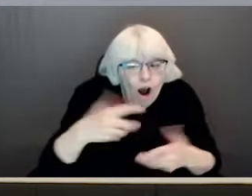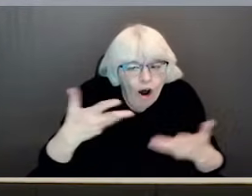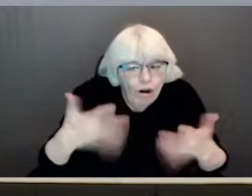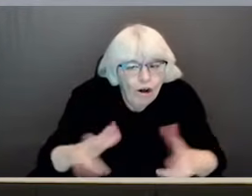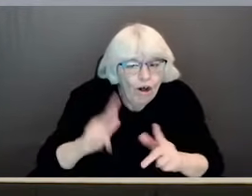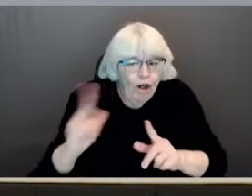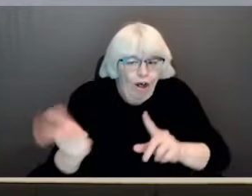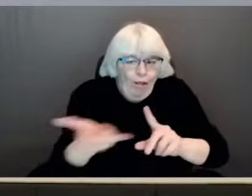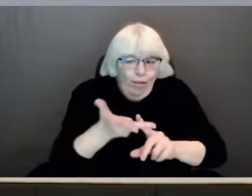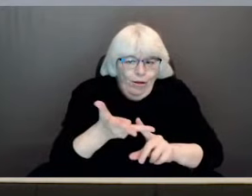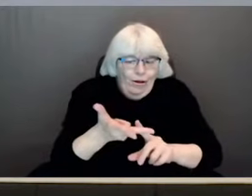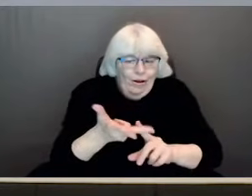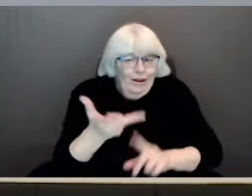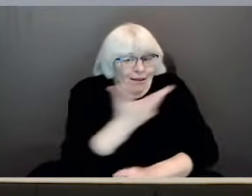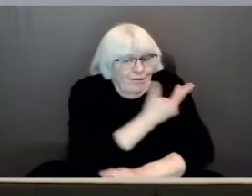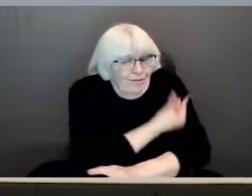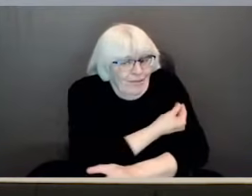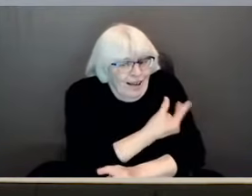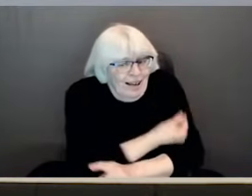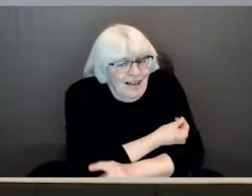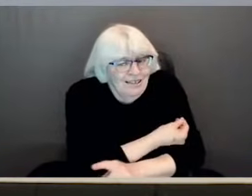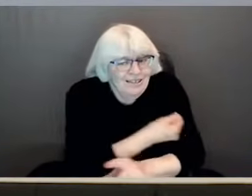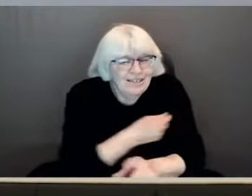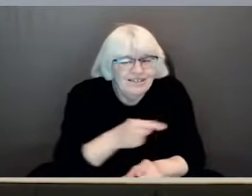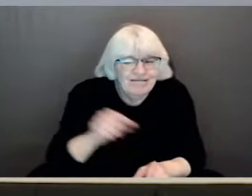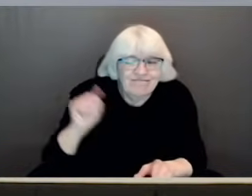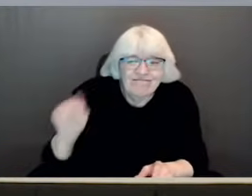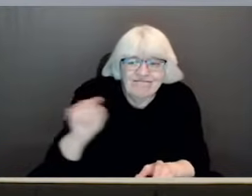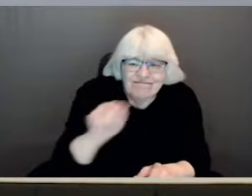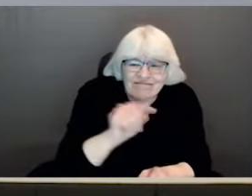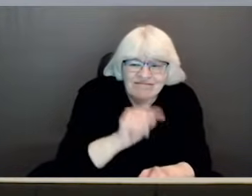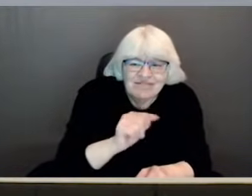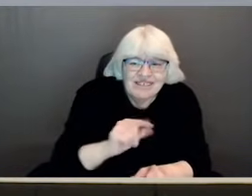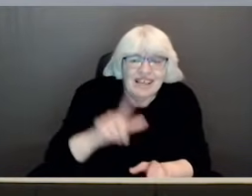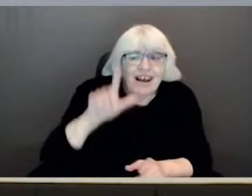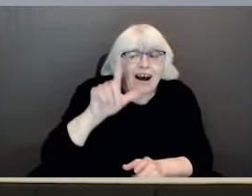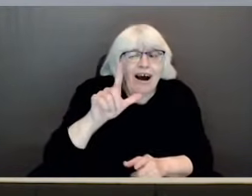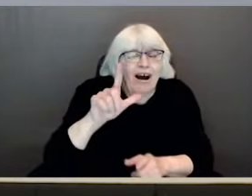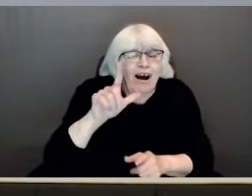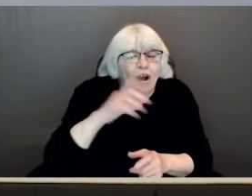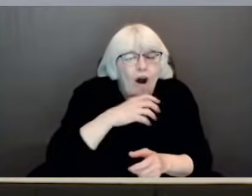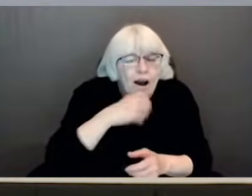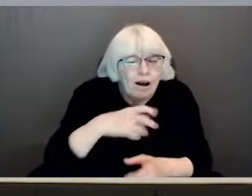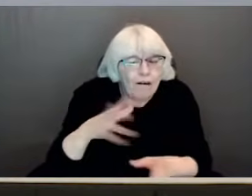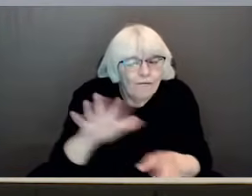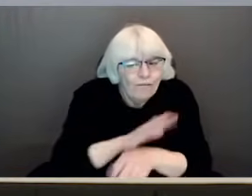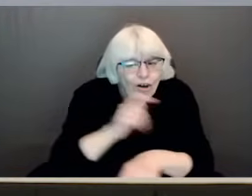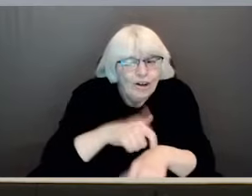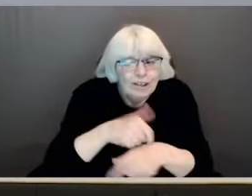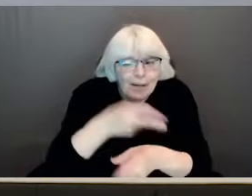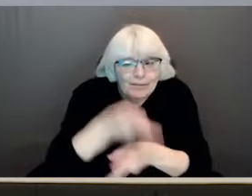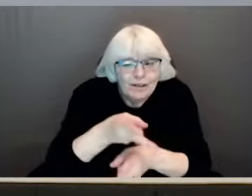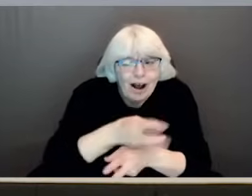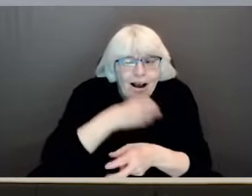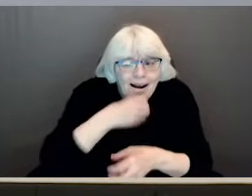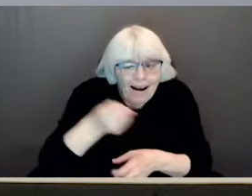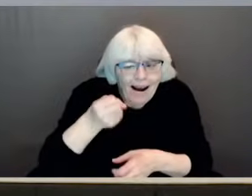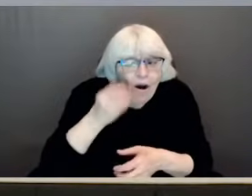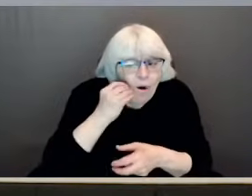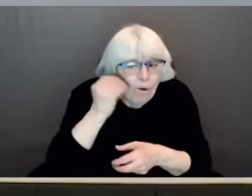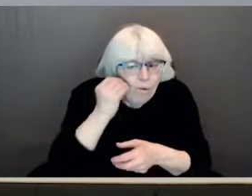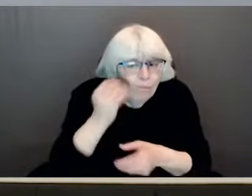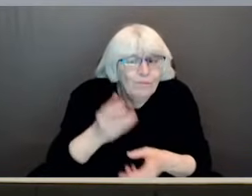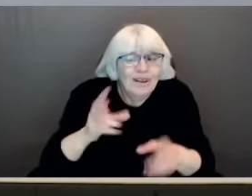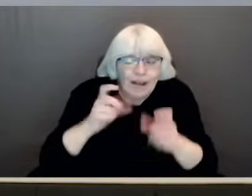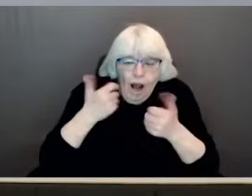number of those factors, and I think as we see things start to improve, we certainly want to start easing up the